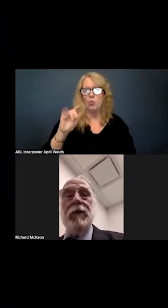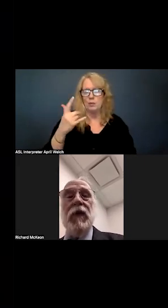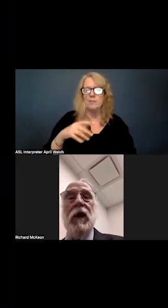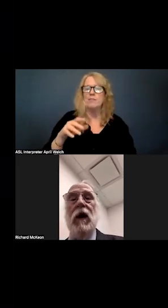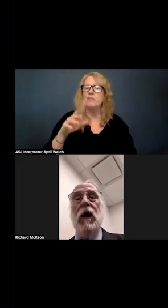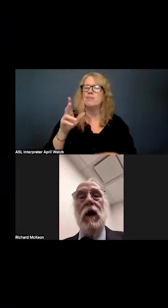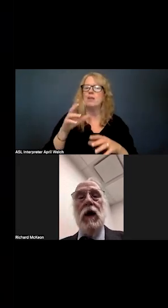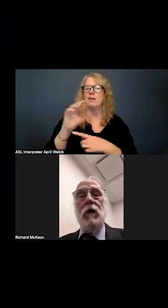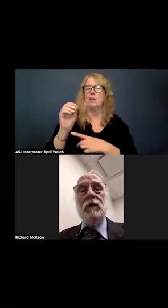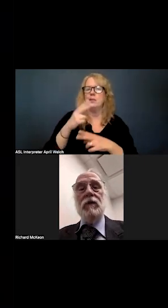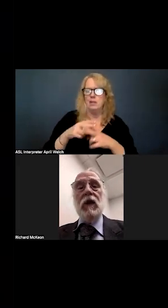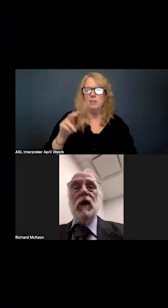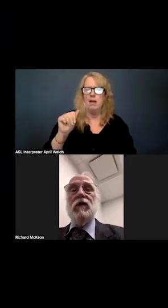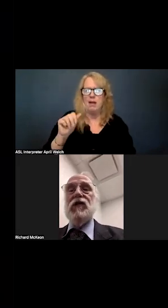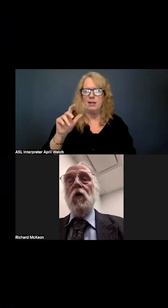AT&T.